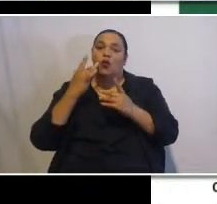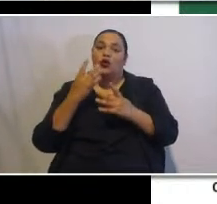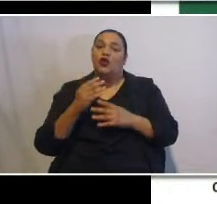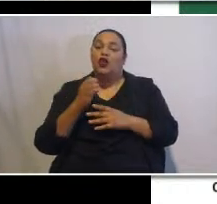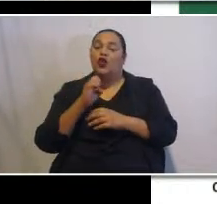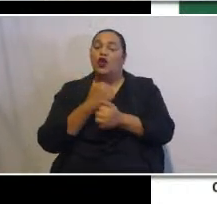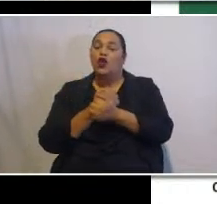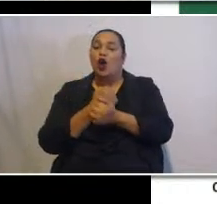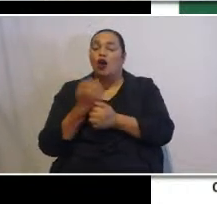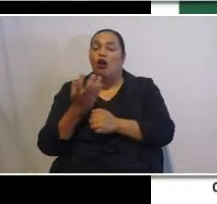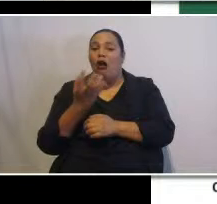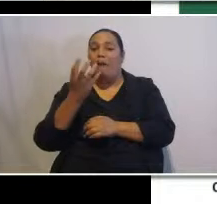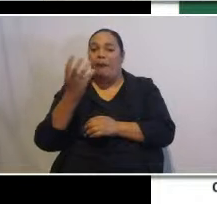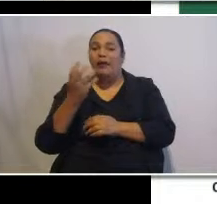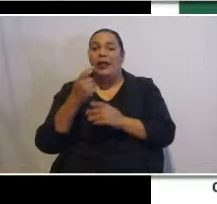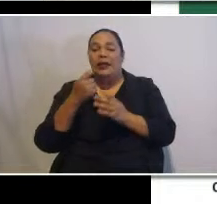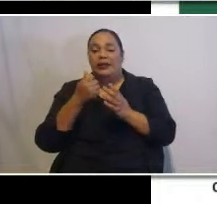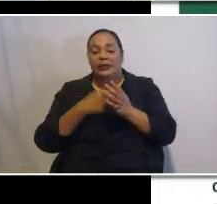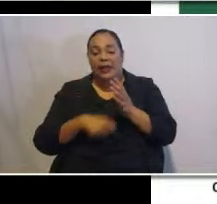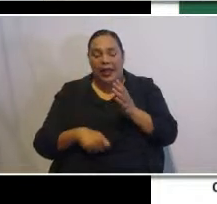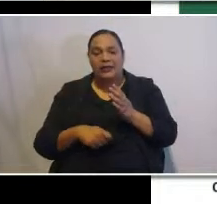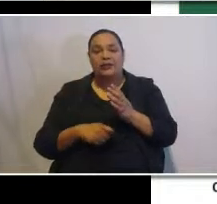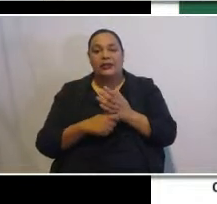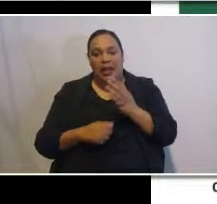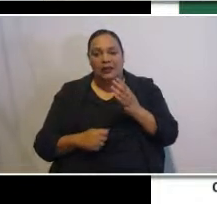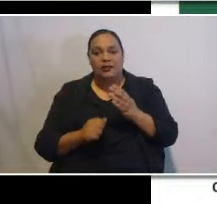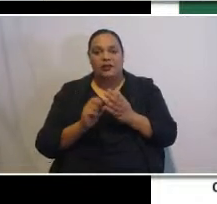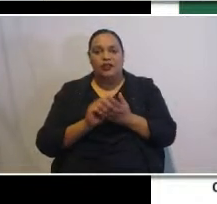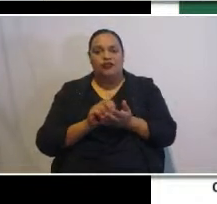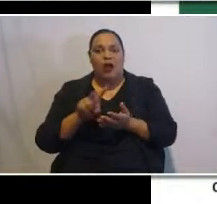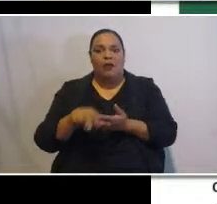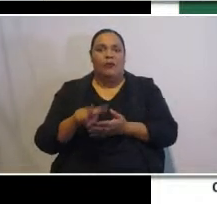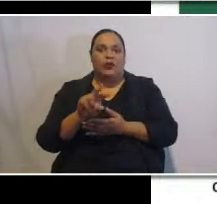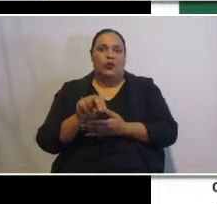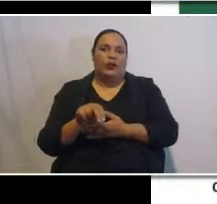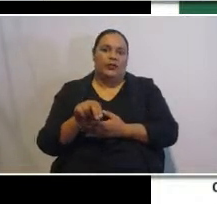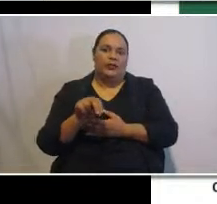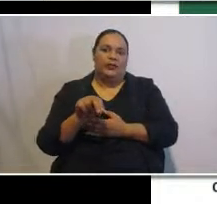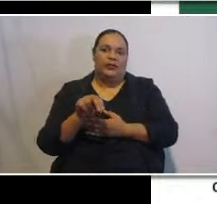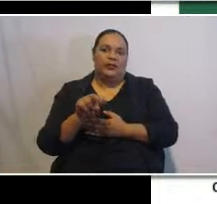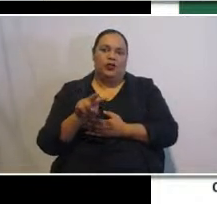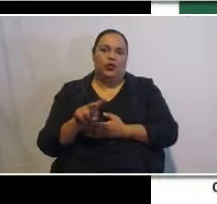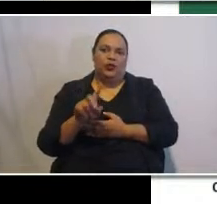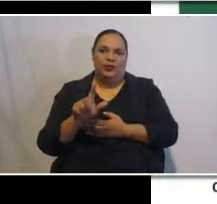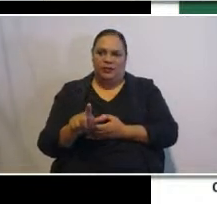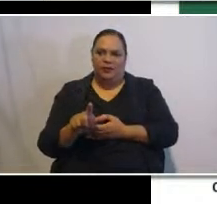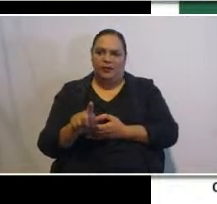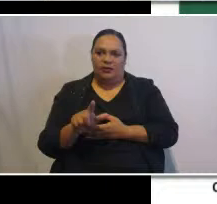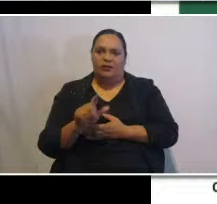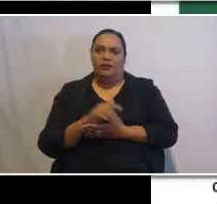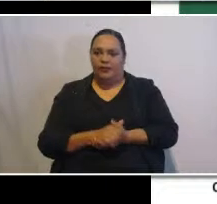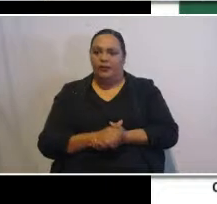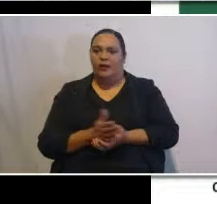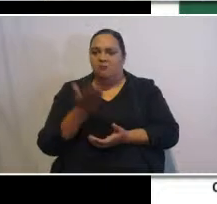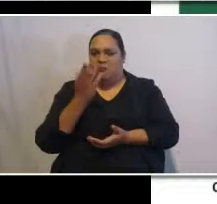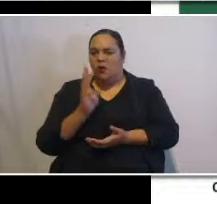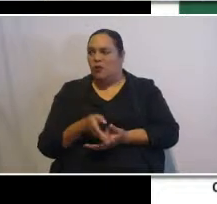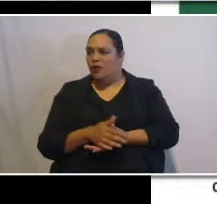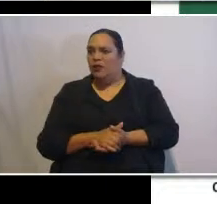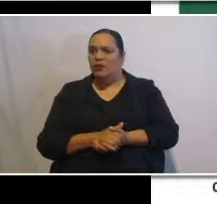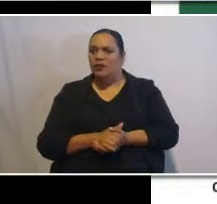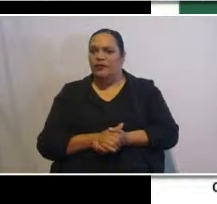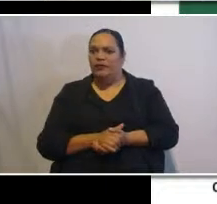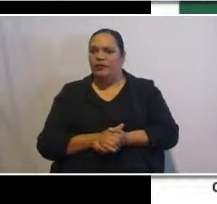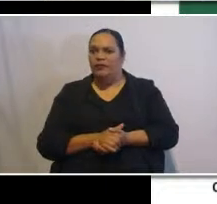tax, which jumps in 2027. Yeah, so, okay, wait, which one do I have to use